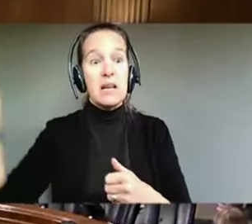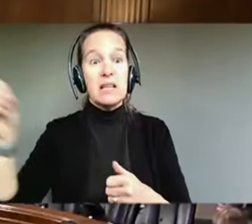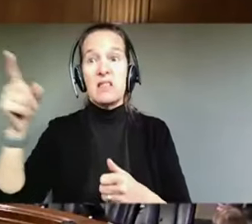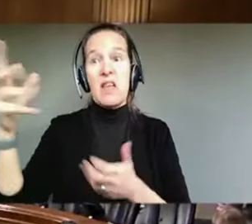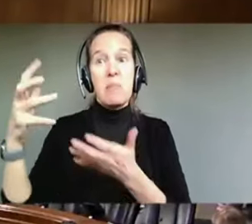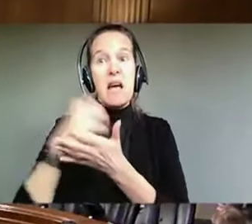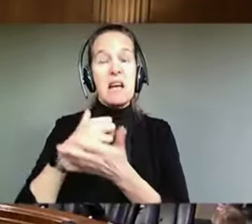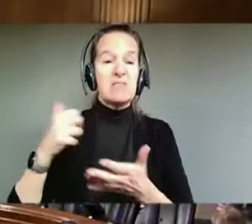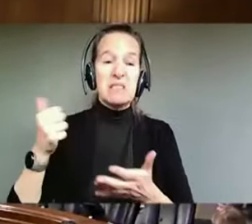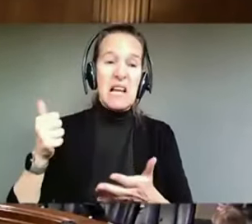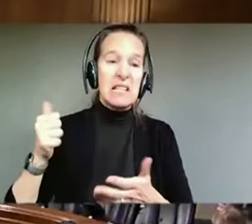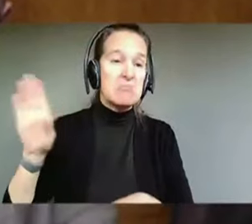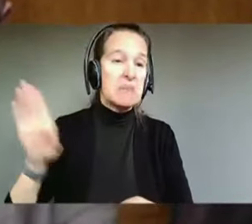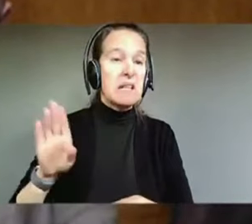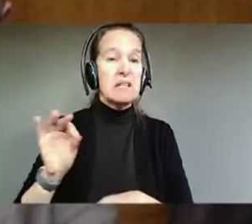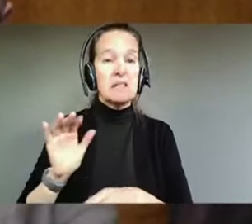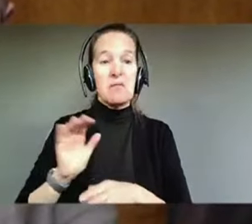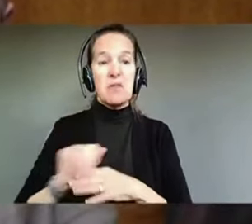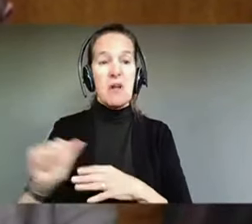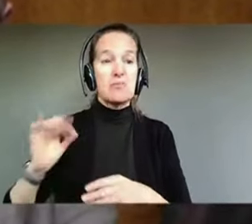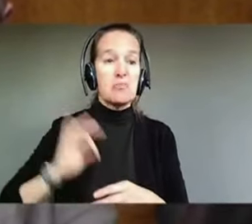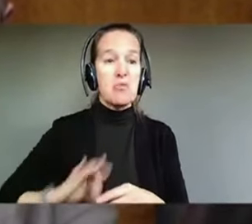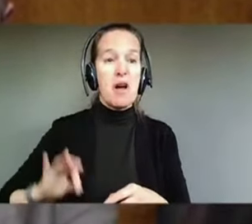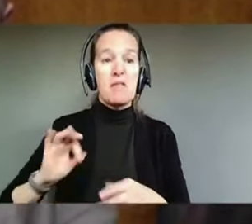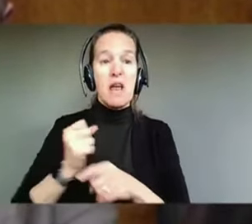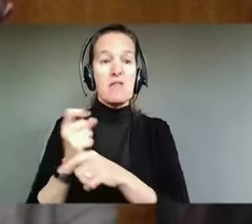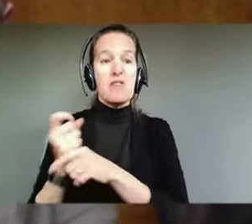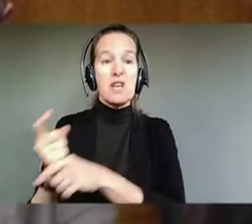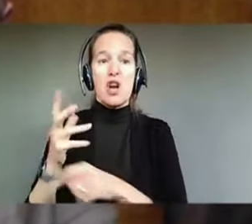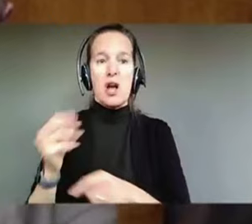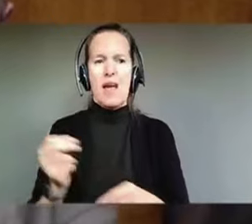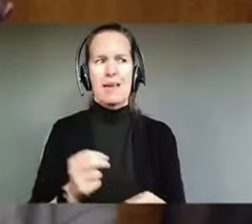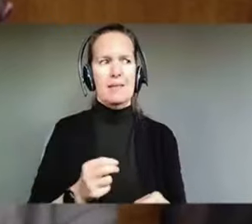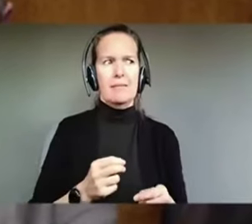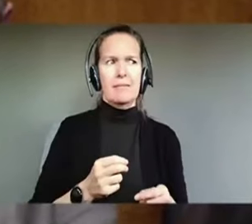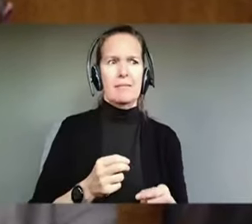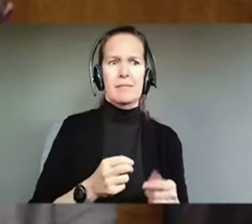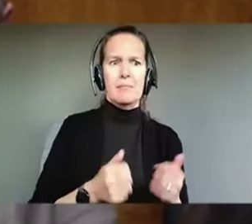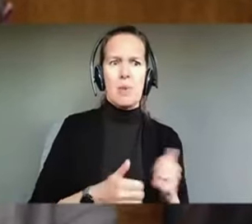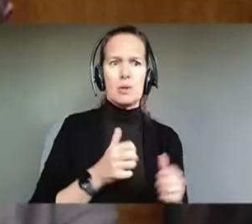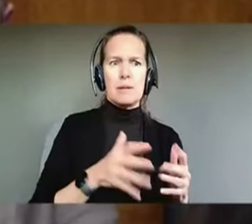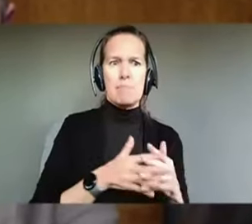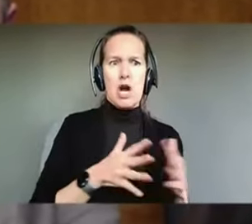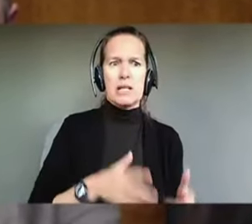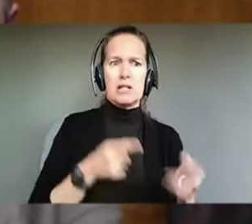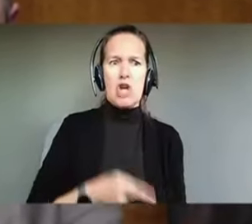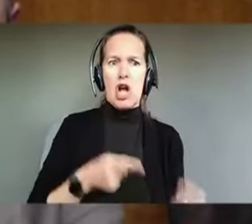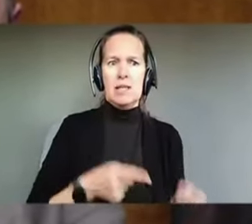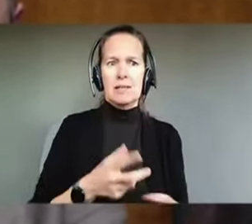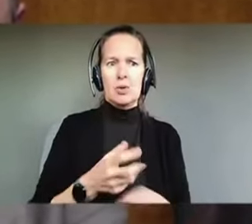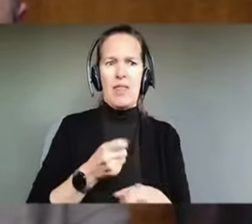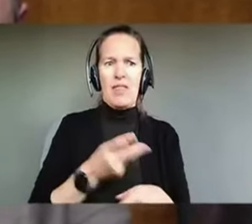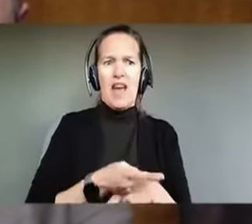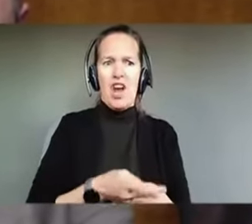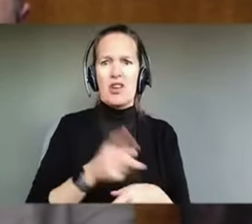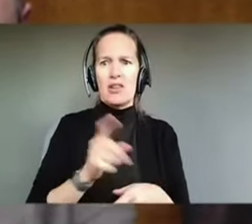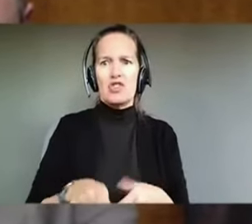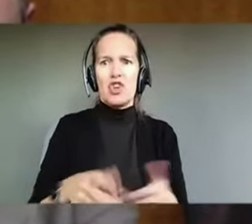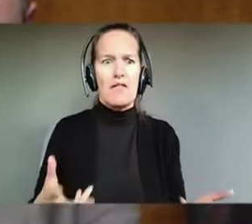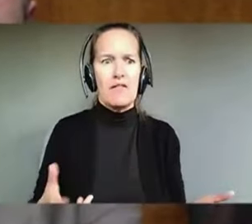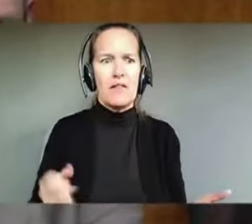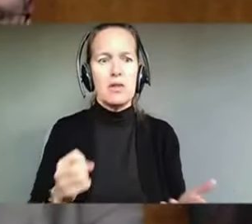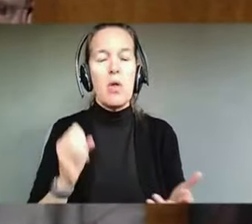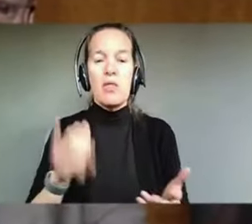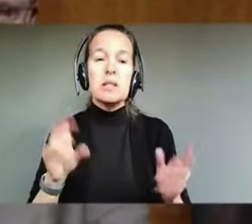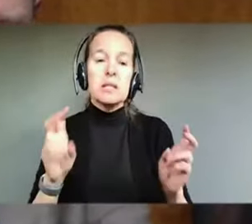tens of billions of dollars in profit every single year, and there are very few Americans who don't have to struggle to get the care that they deserve. So that's an issue we will deal with in this